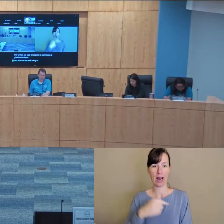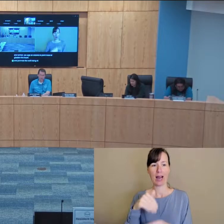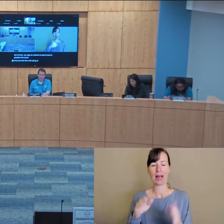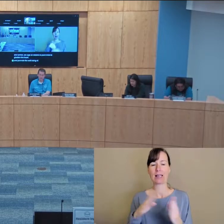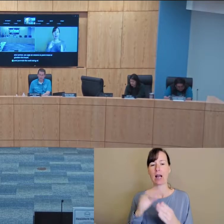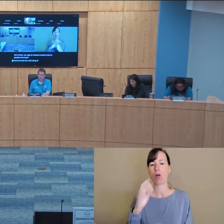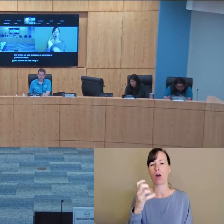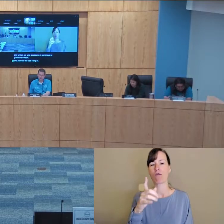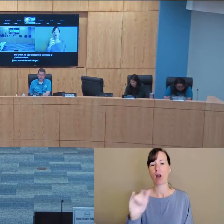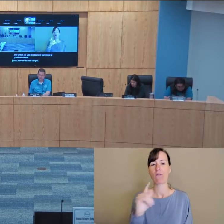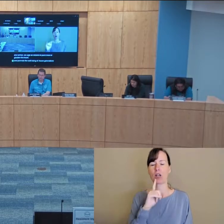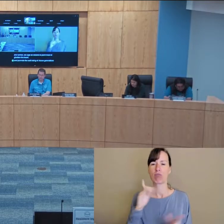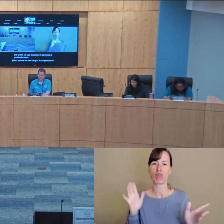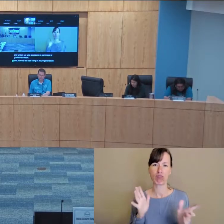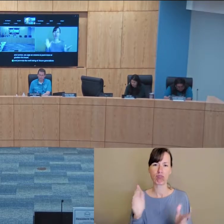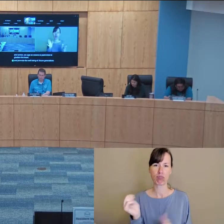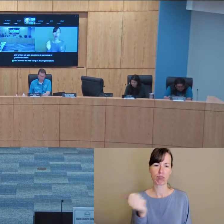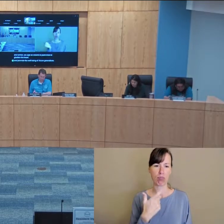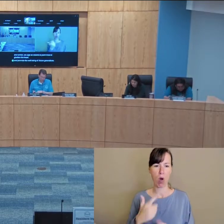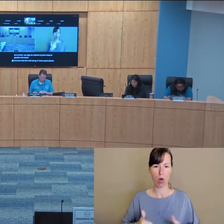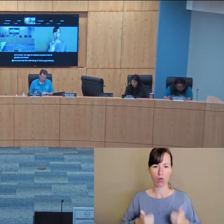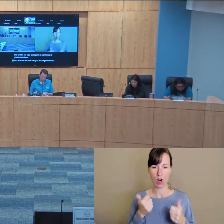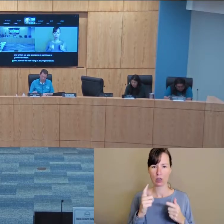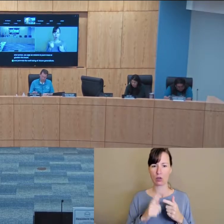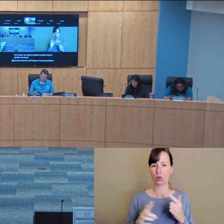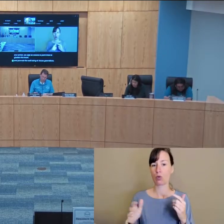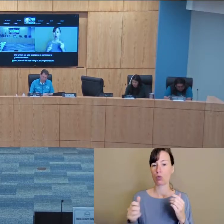future generations.